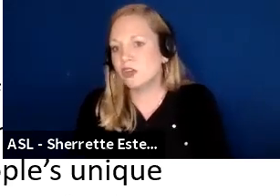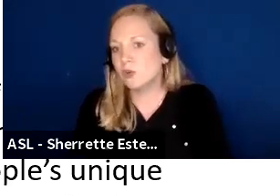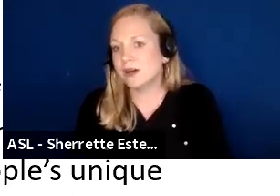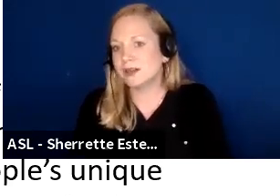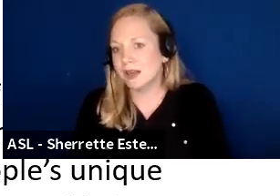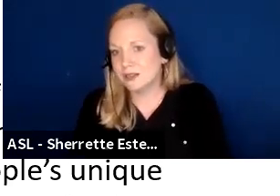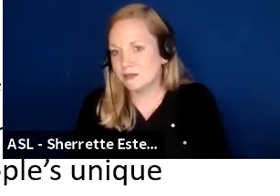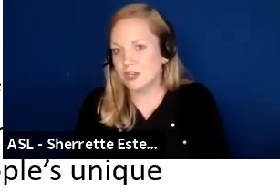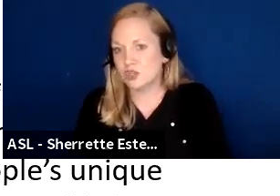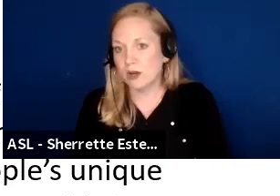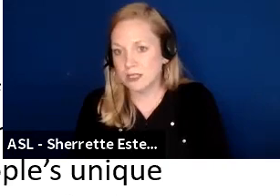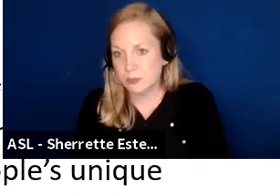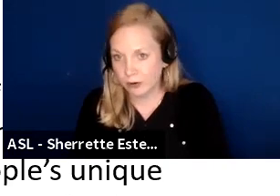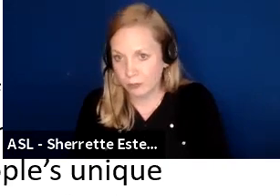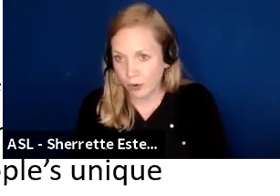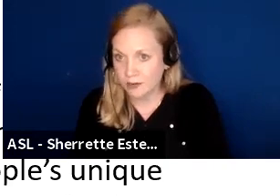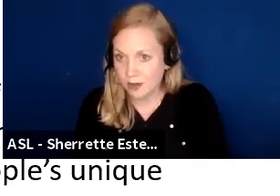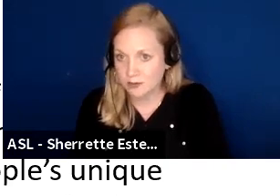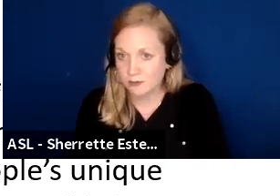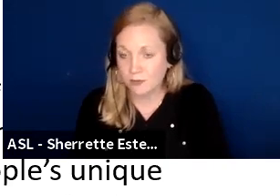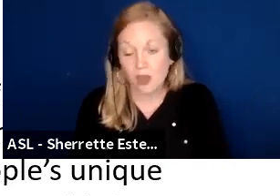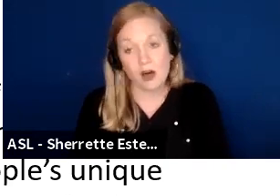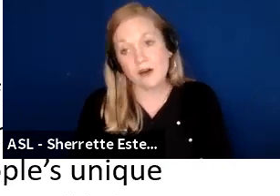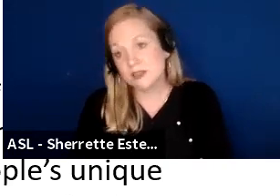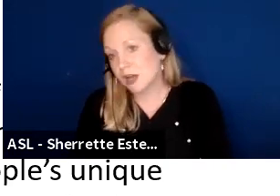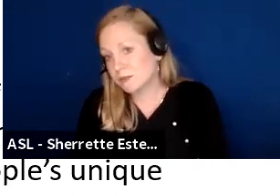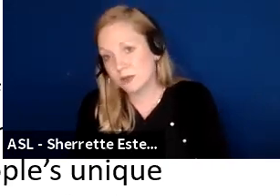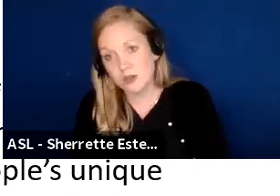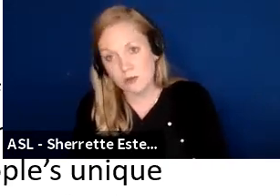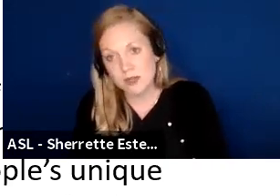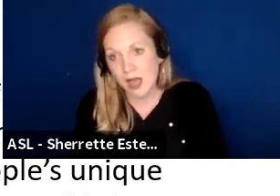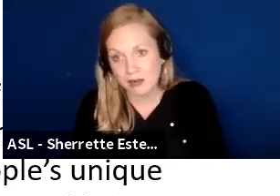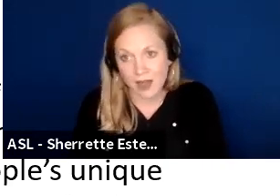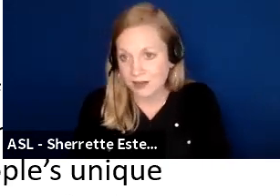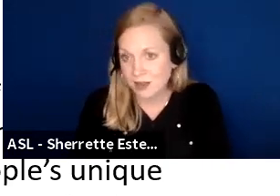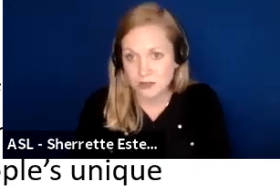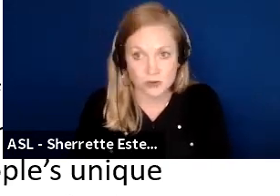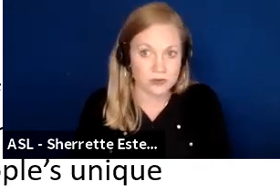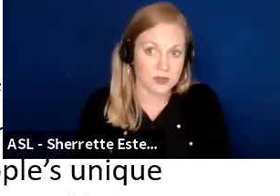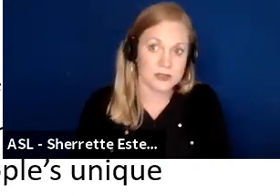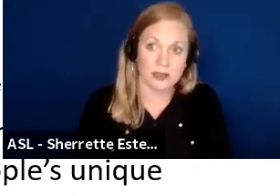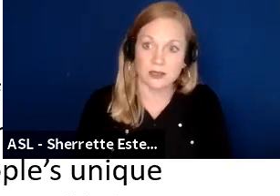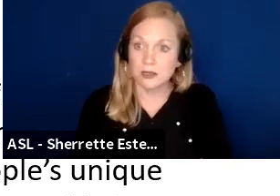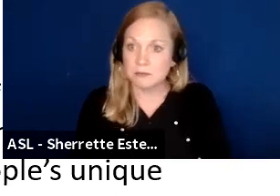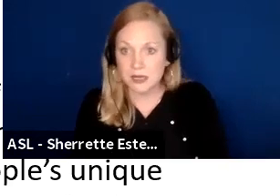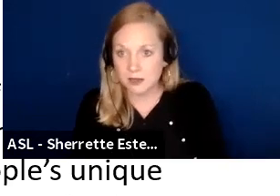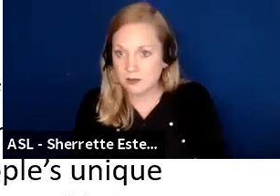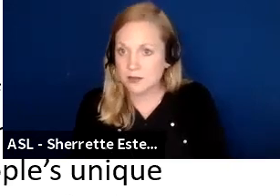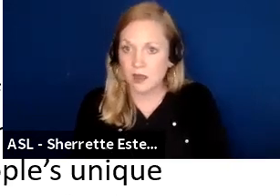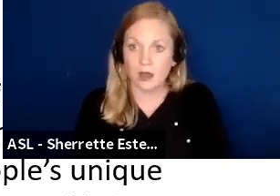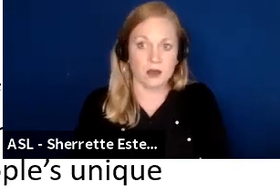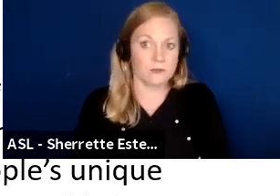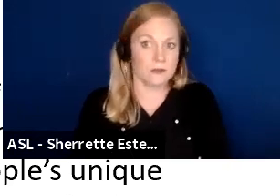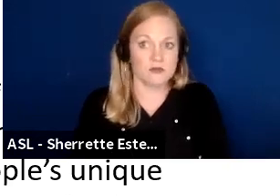We value a collective and transparent process. Oftentimes, we don't have access to things like